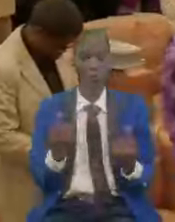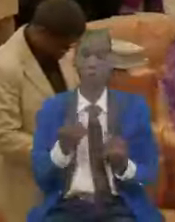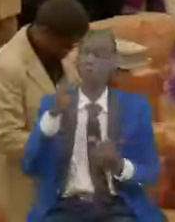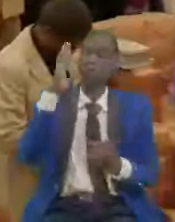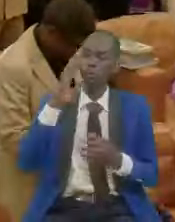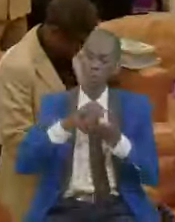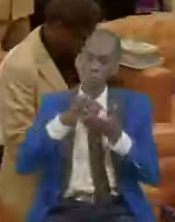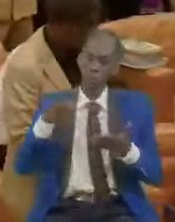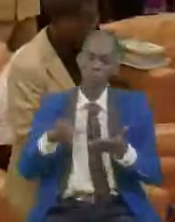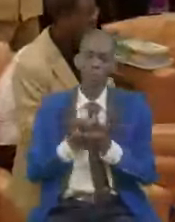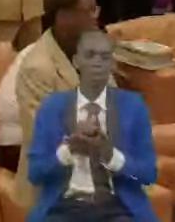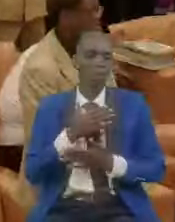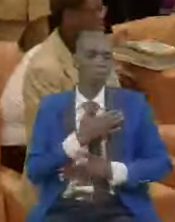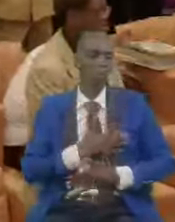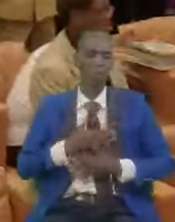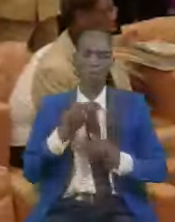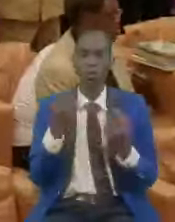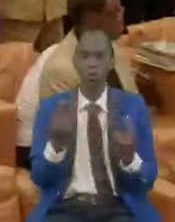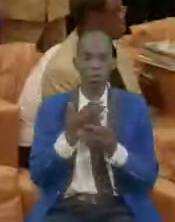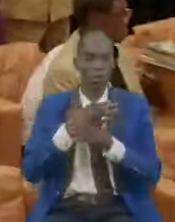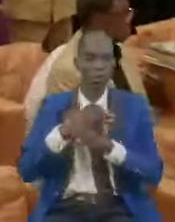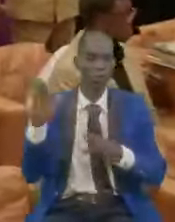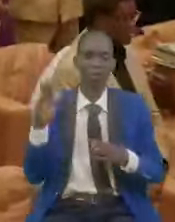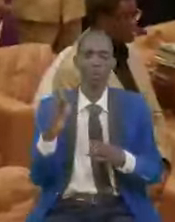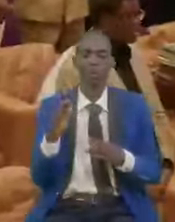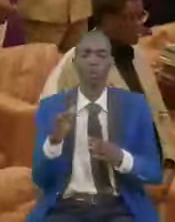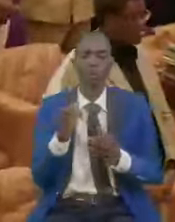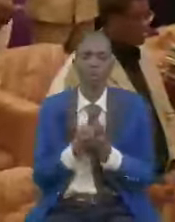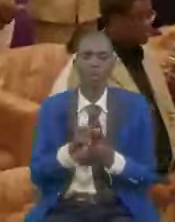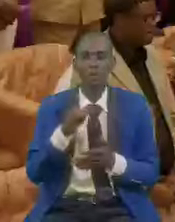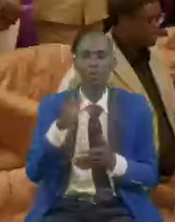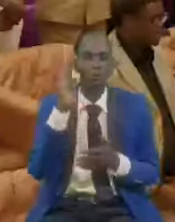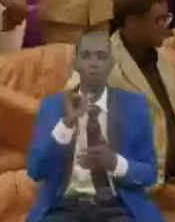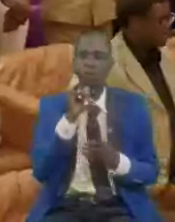of sin away. You'll not have pleasure